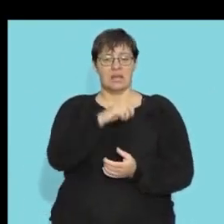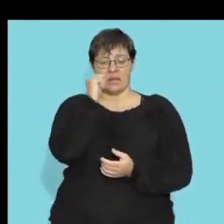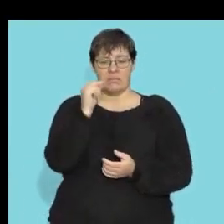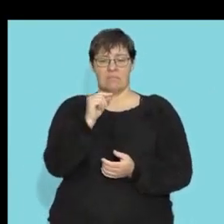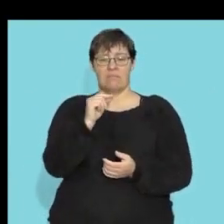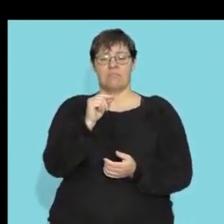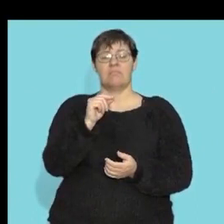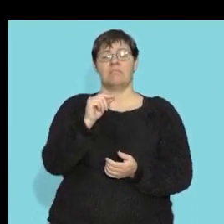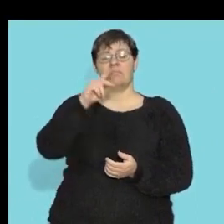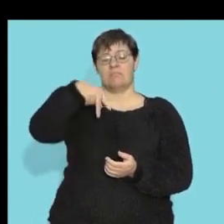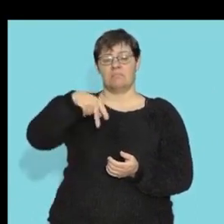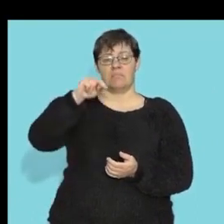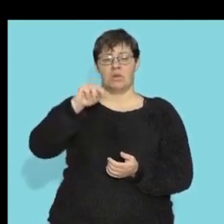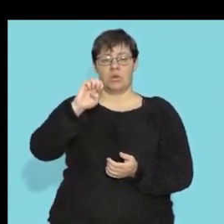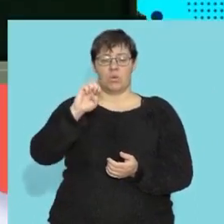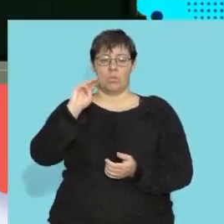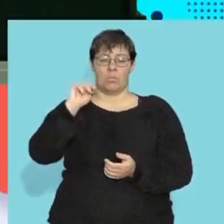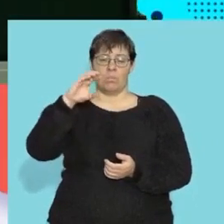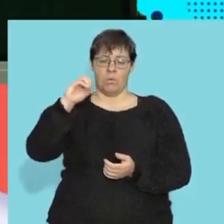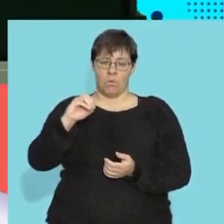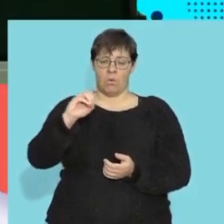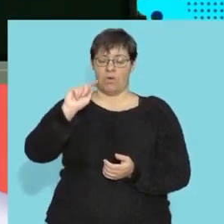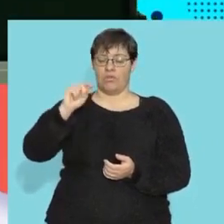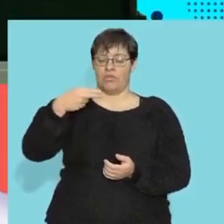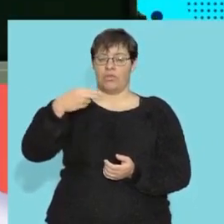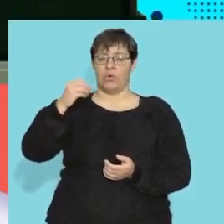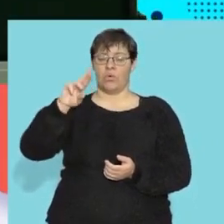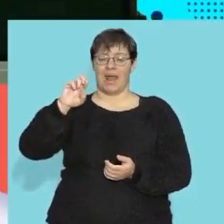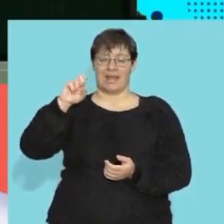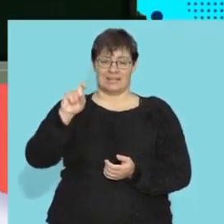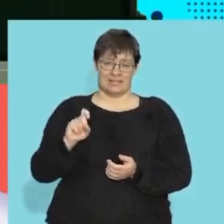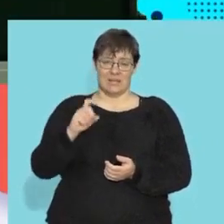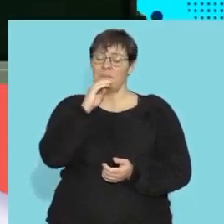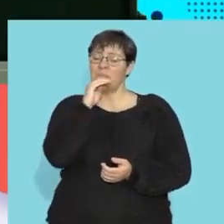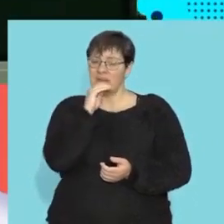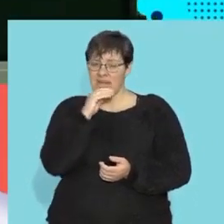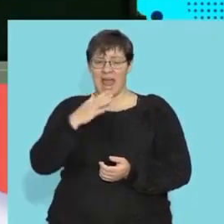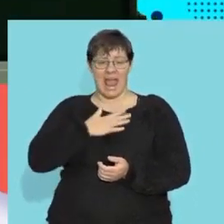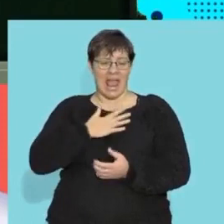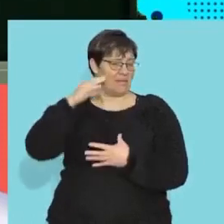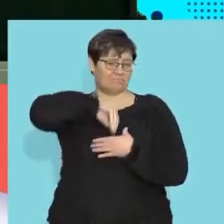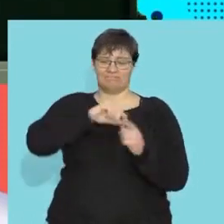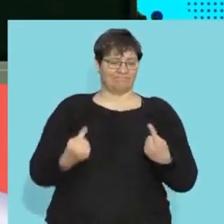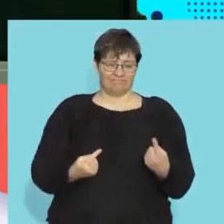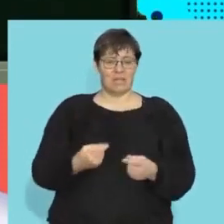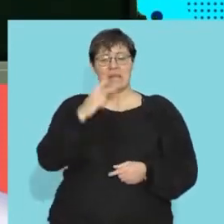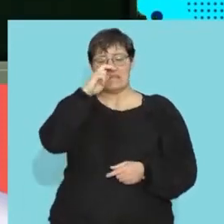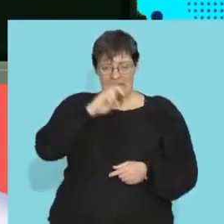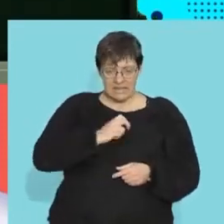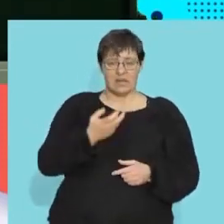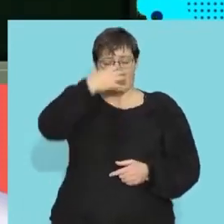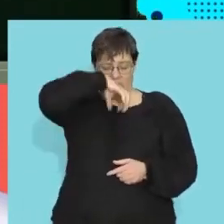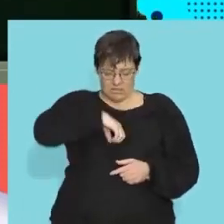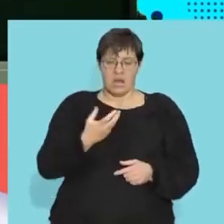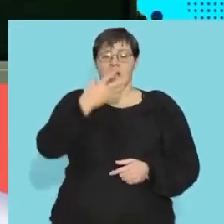It's called a pneumothorax. And my lung actually collapses, and I'm not going to get the air in. I've got to try and